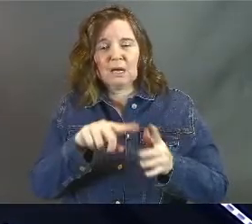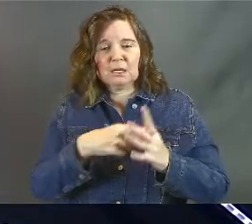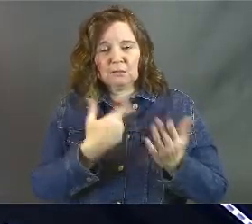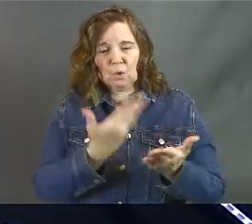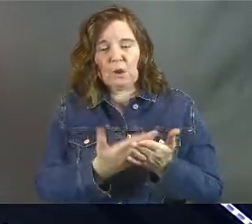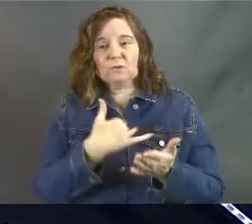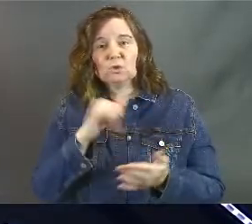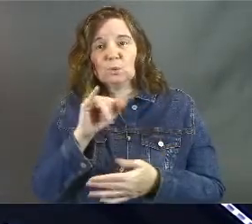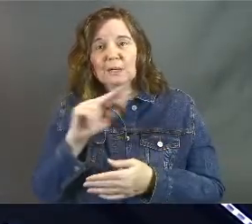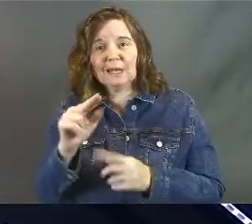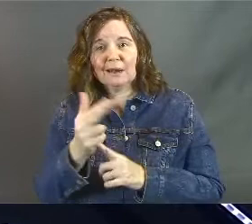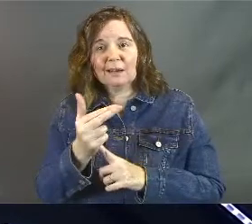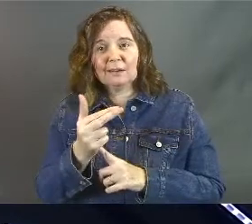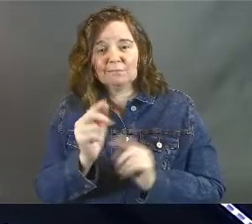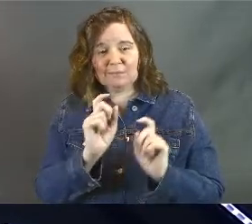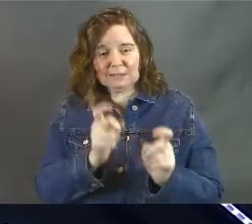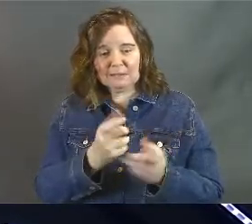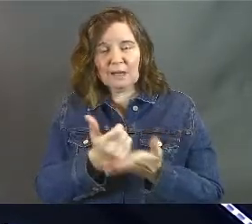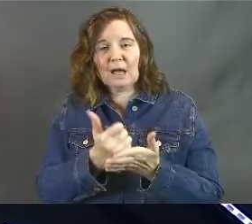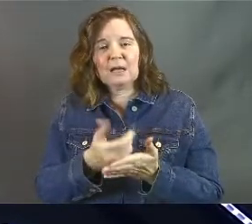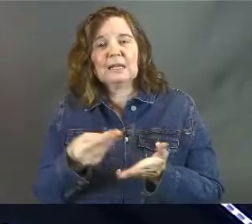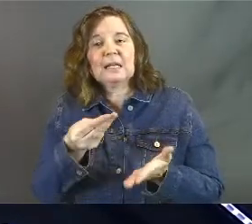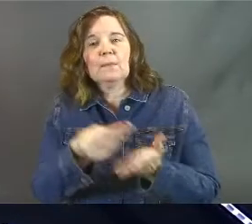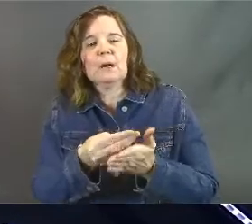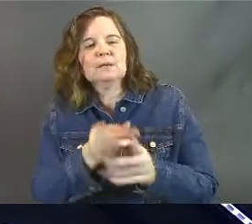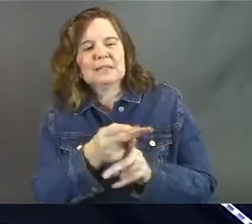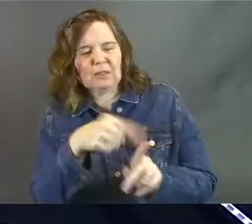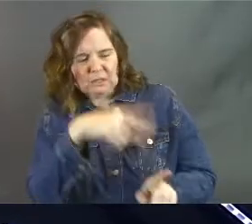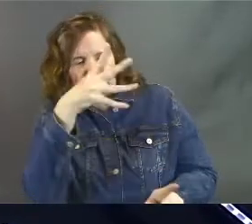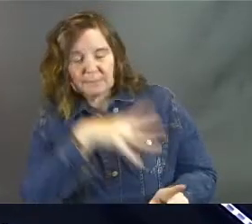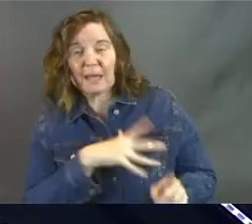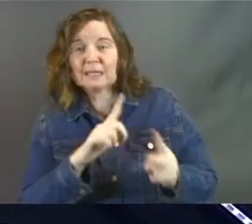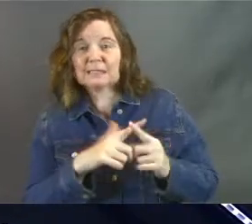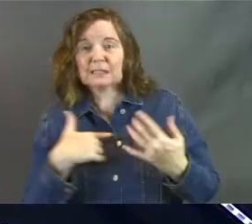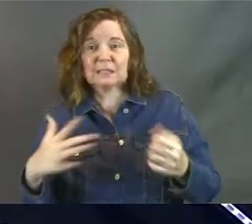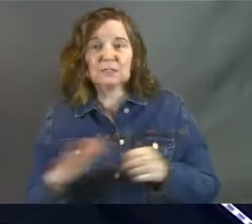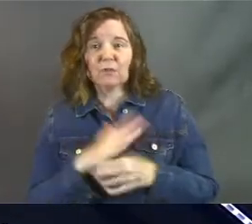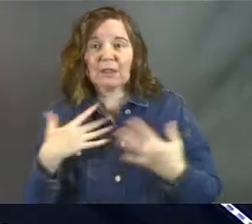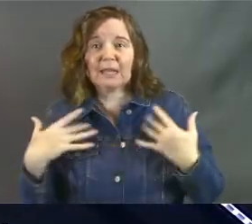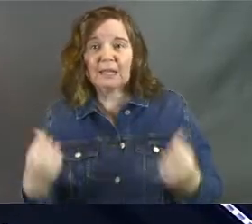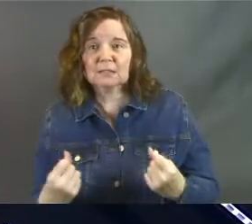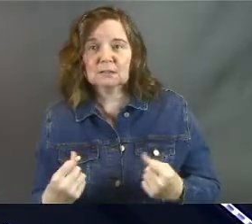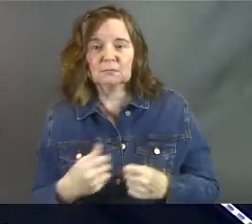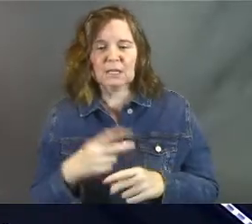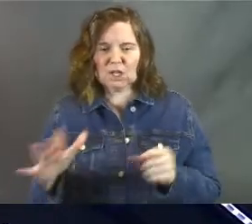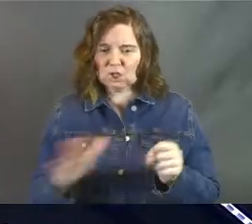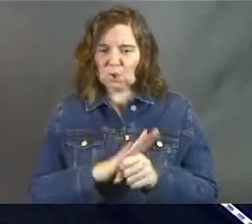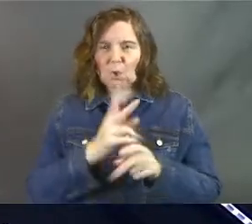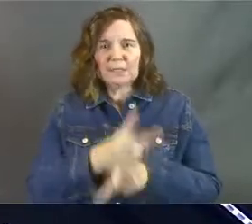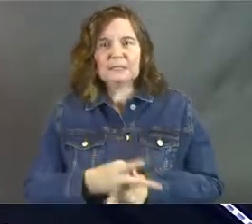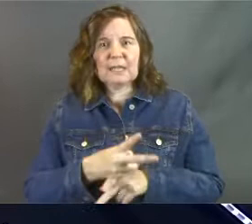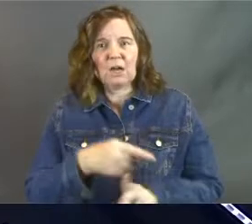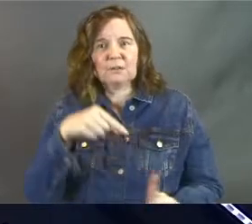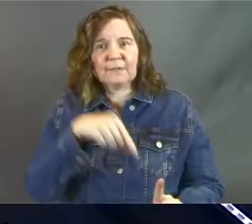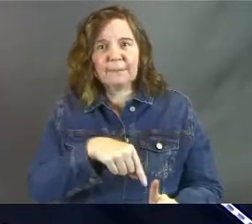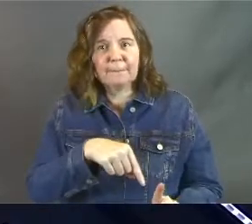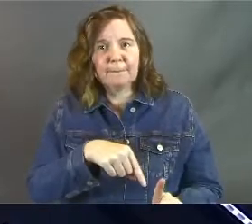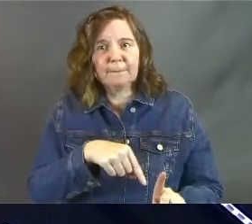heal up, but he gives the innkeeper some money and says, take care of this guy until he's fully healed. He totally takes care